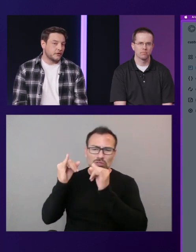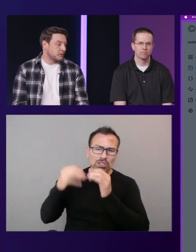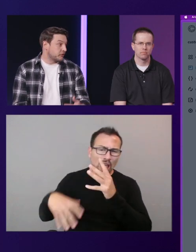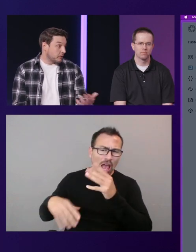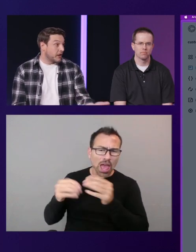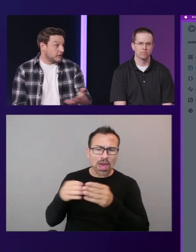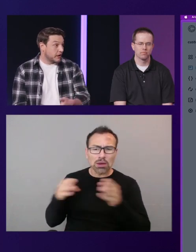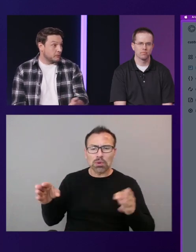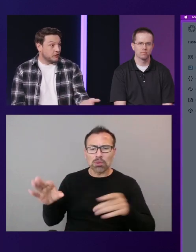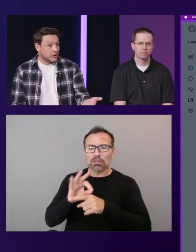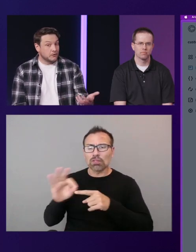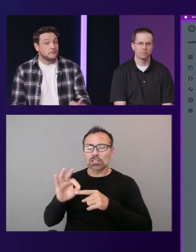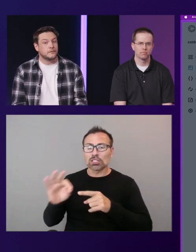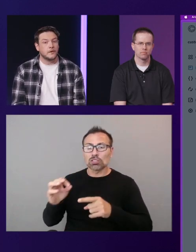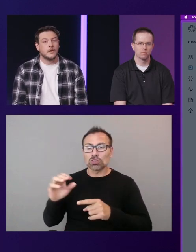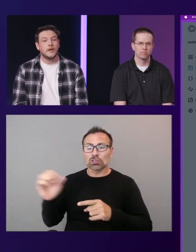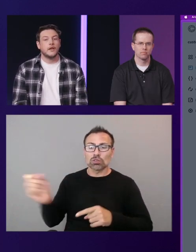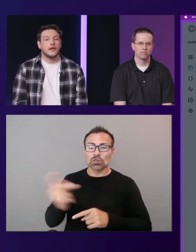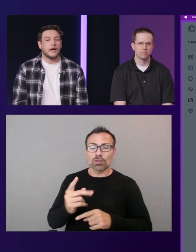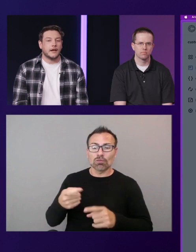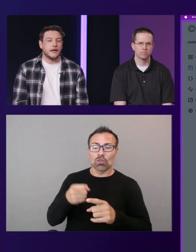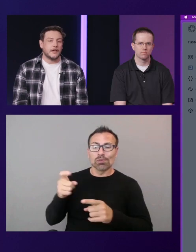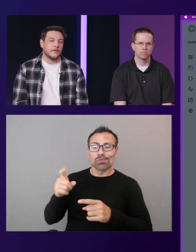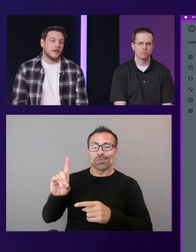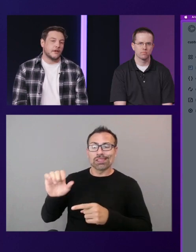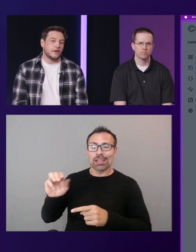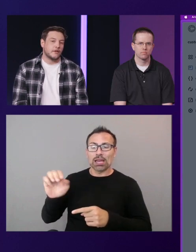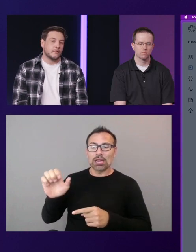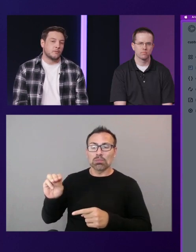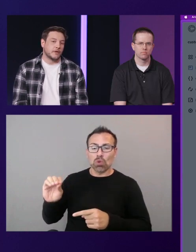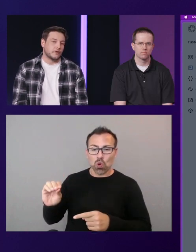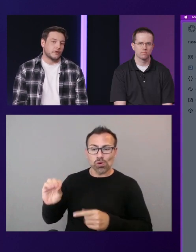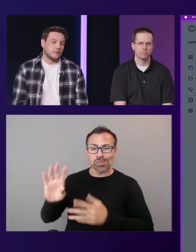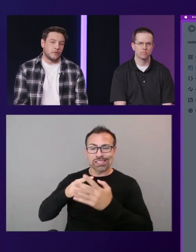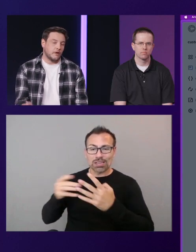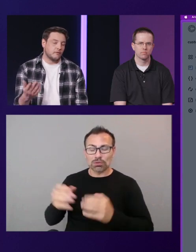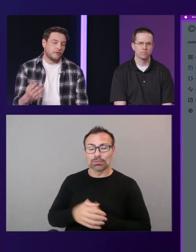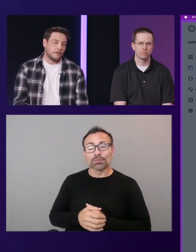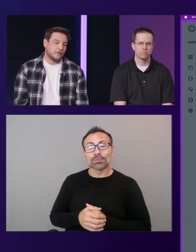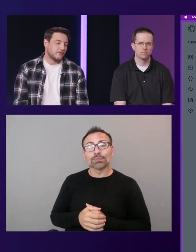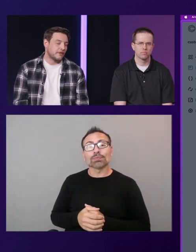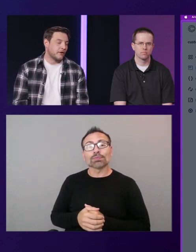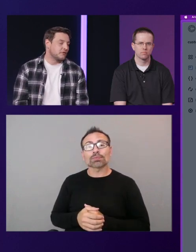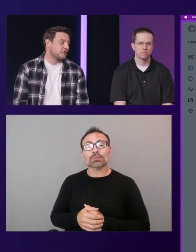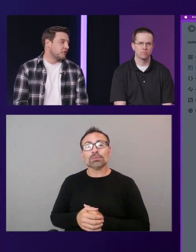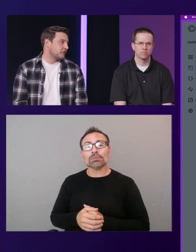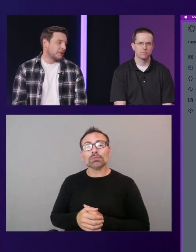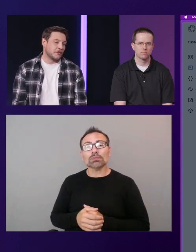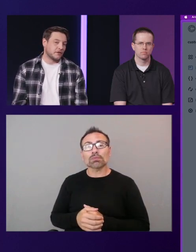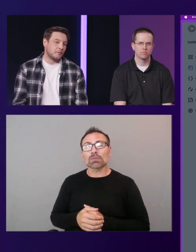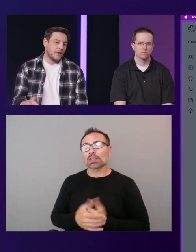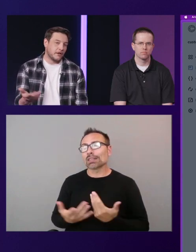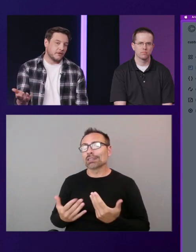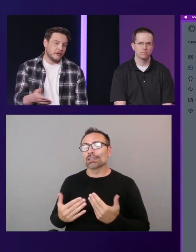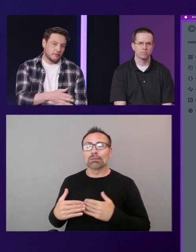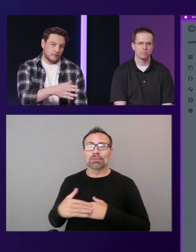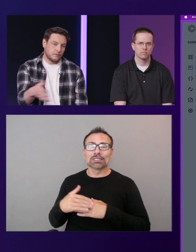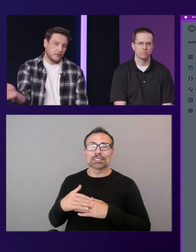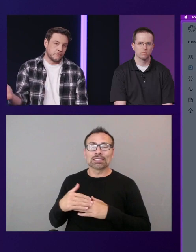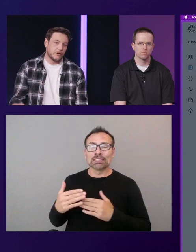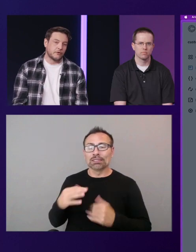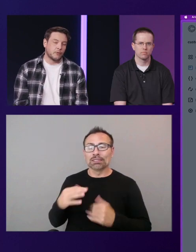return the customers from that Dynamo table. And then basically, helpful for whoever's picking this up, I'll add